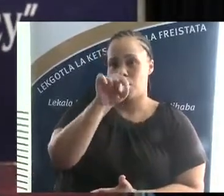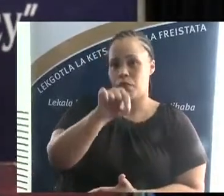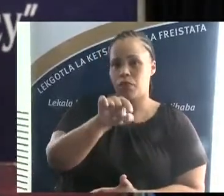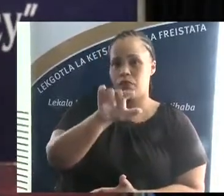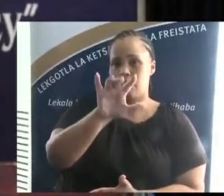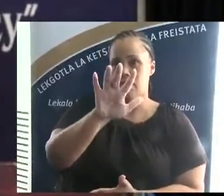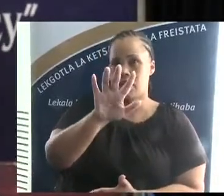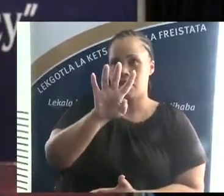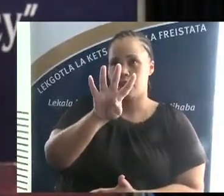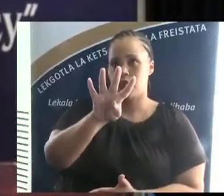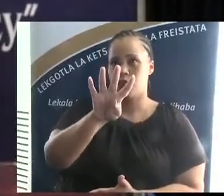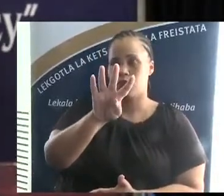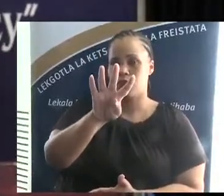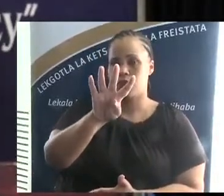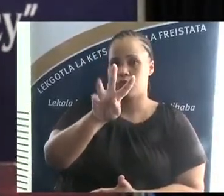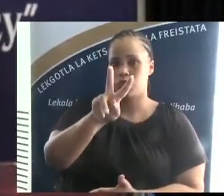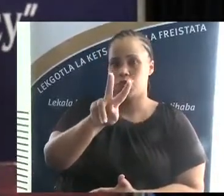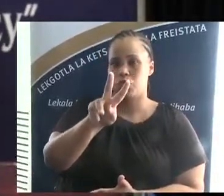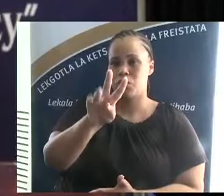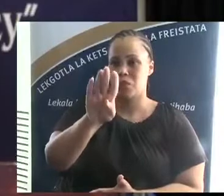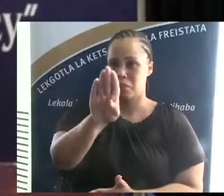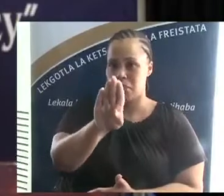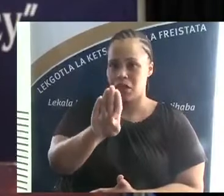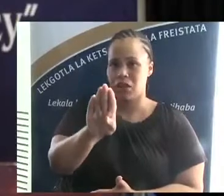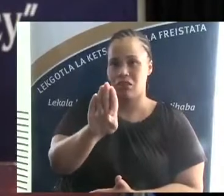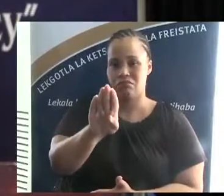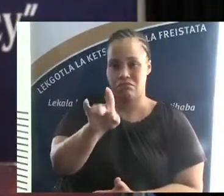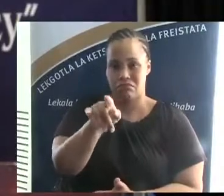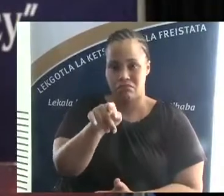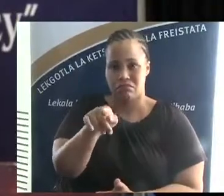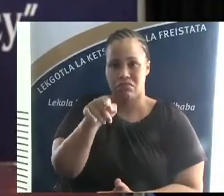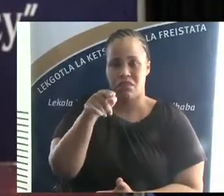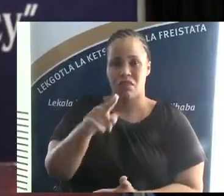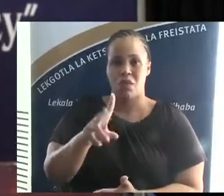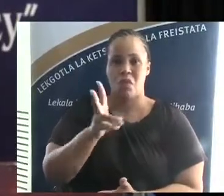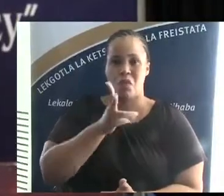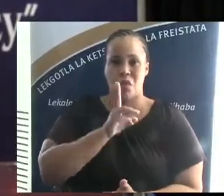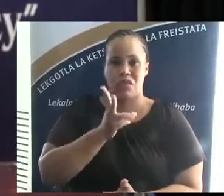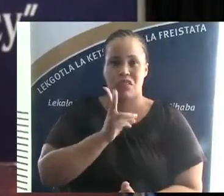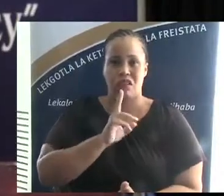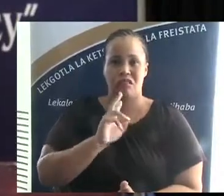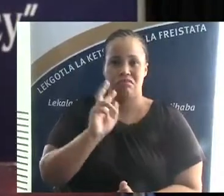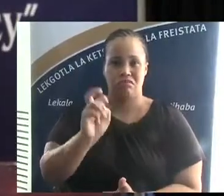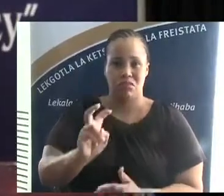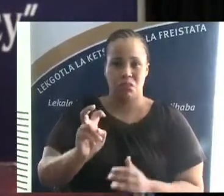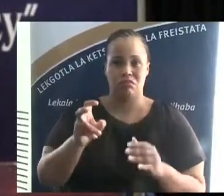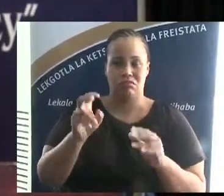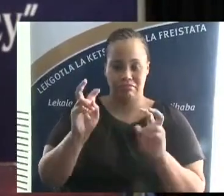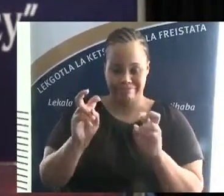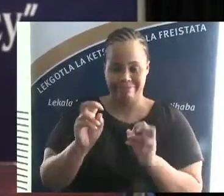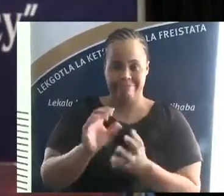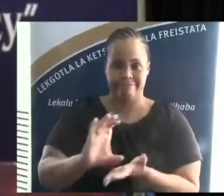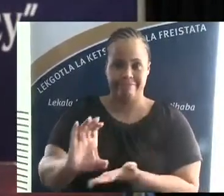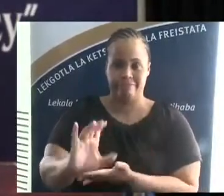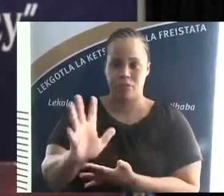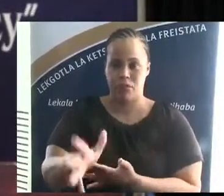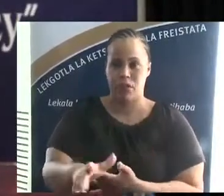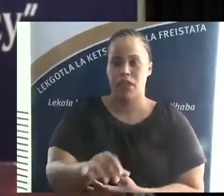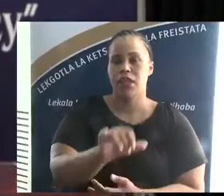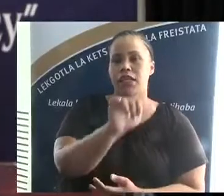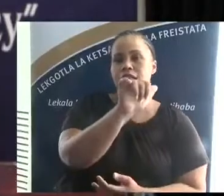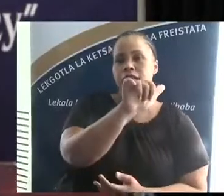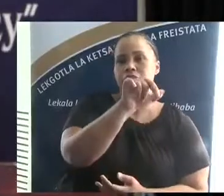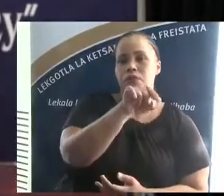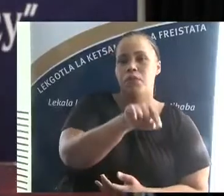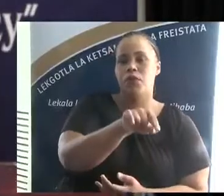1.542 billion just for rates and taxes. These allocations for 22-23 include 6.2 million for